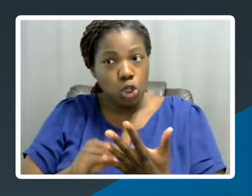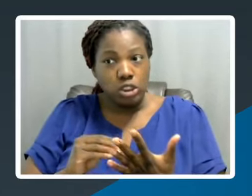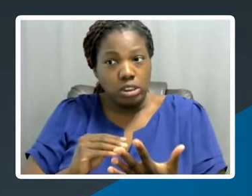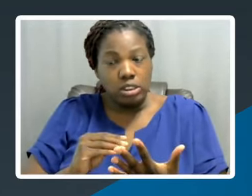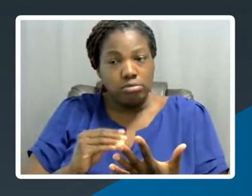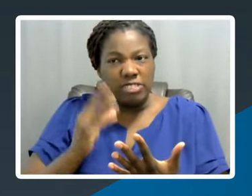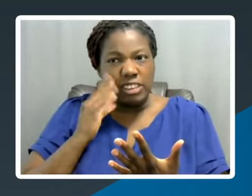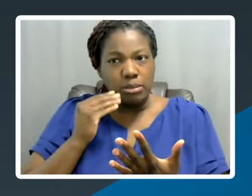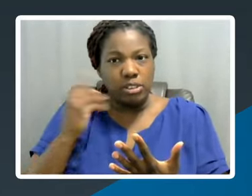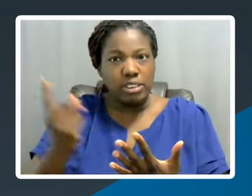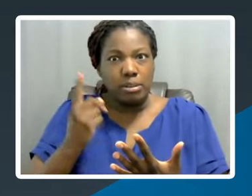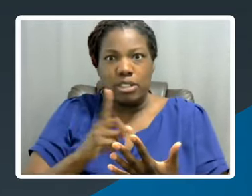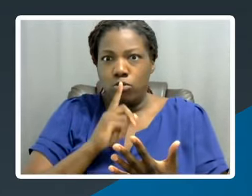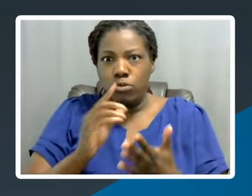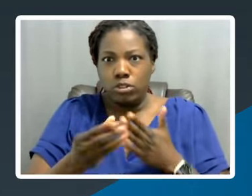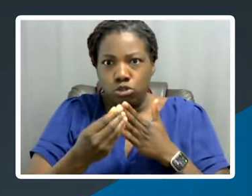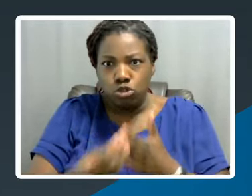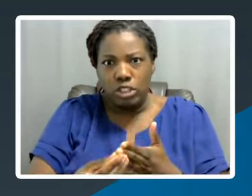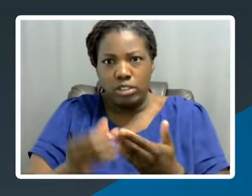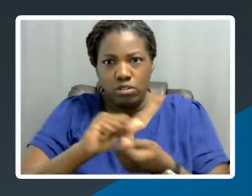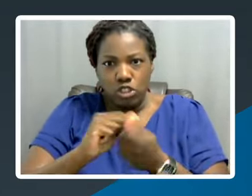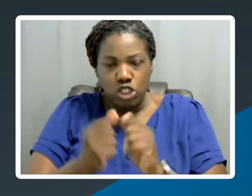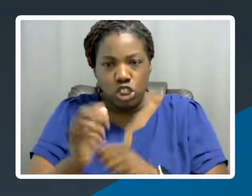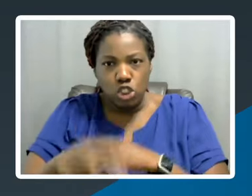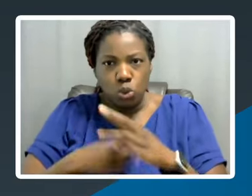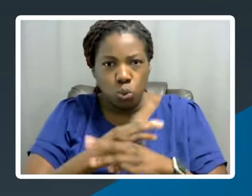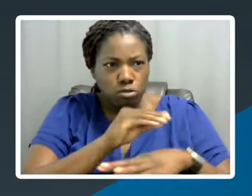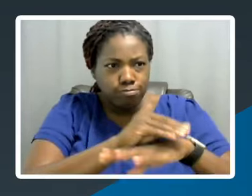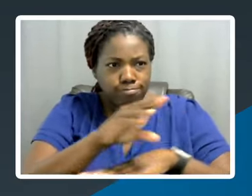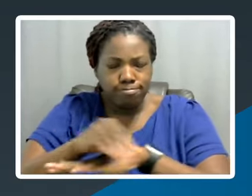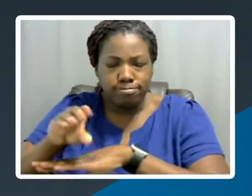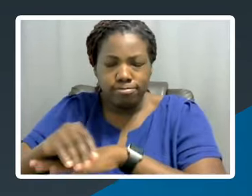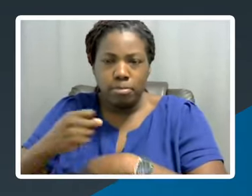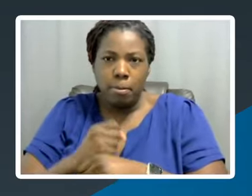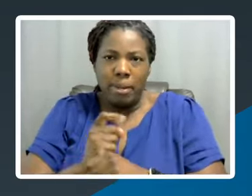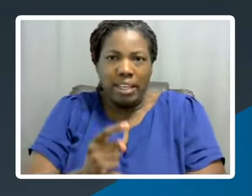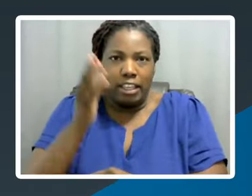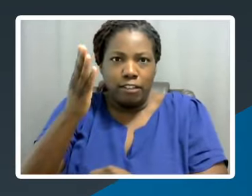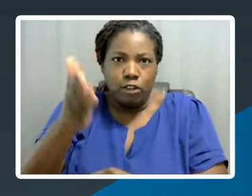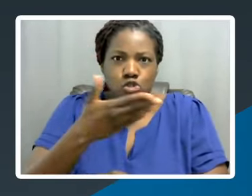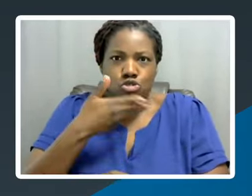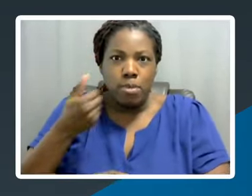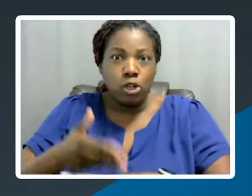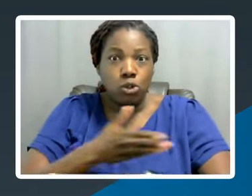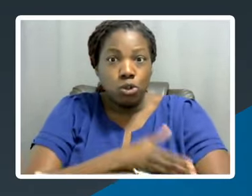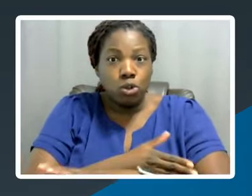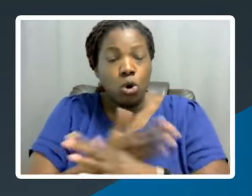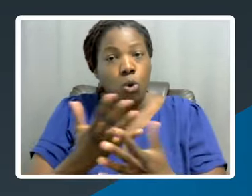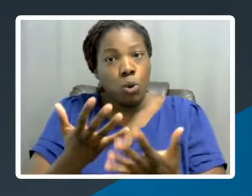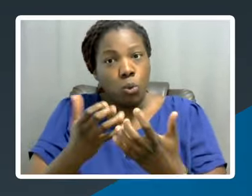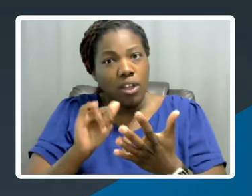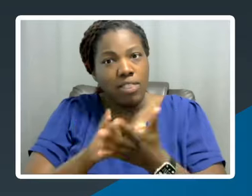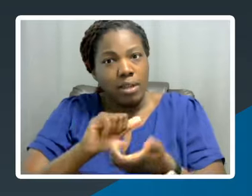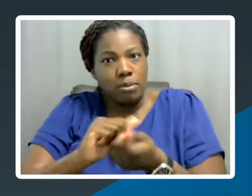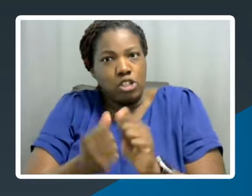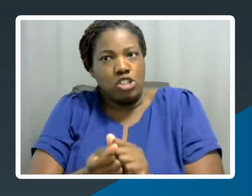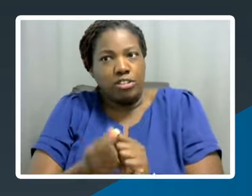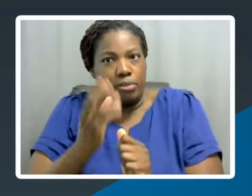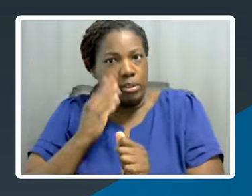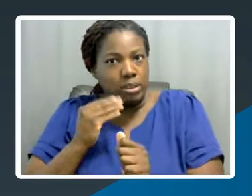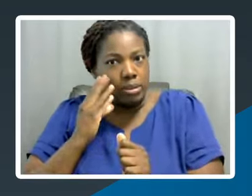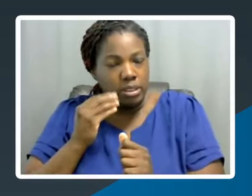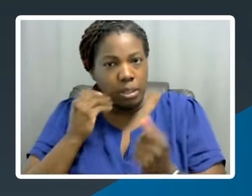a catalyst for changing our world, for making it a better future. And we want that to be a transformative experience in many